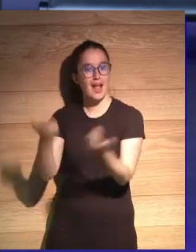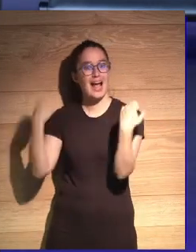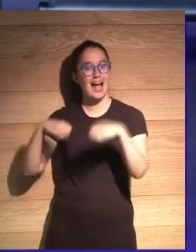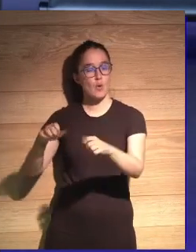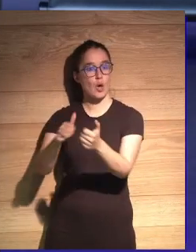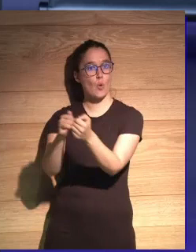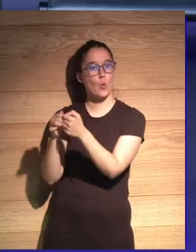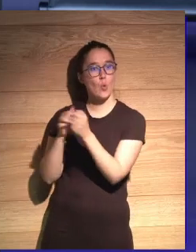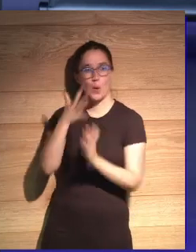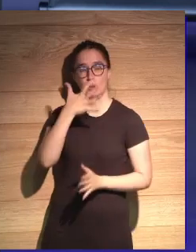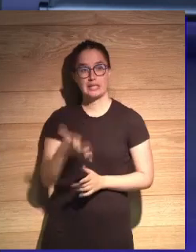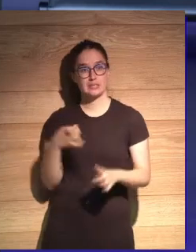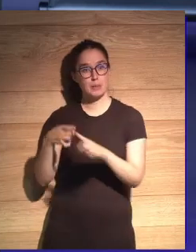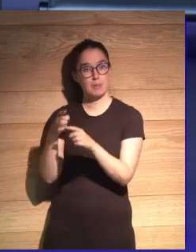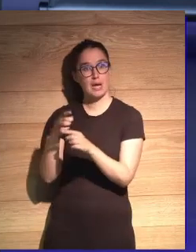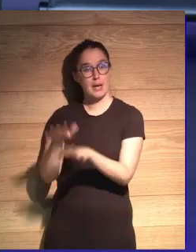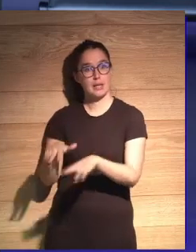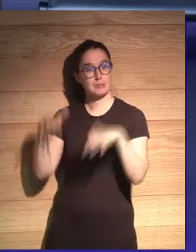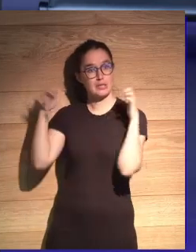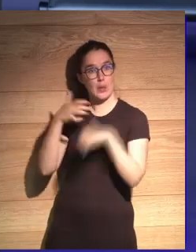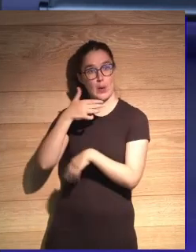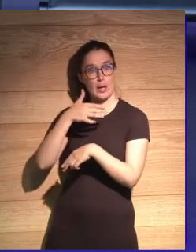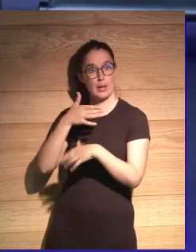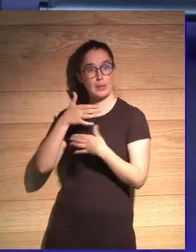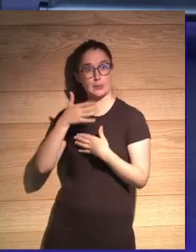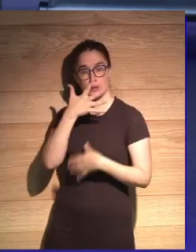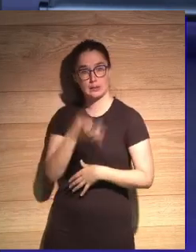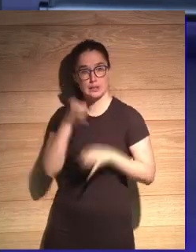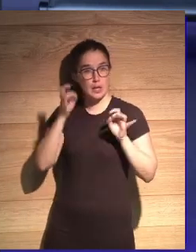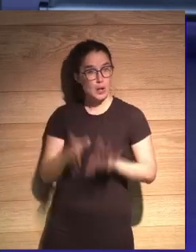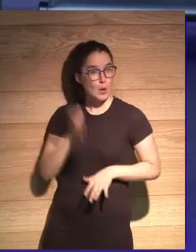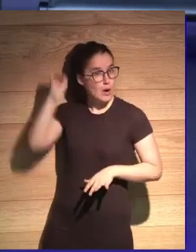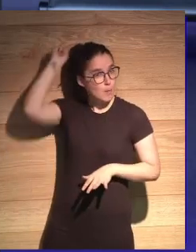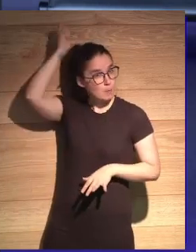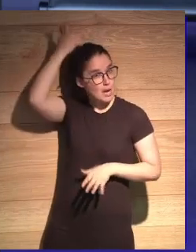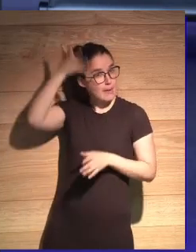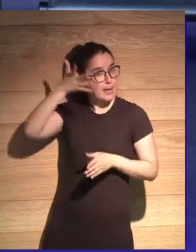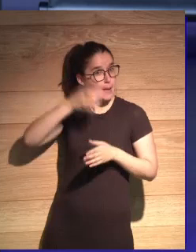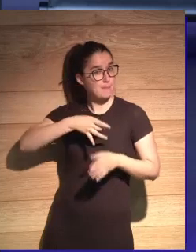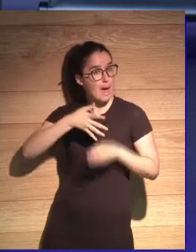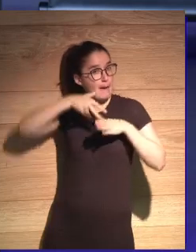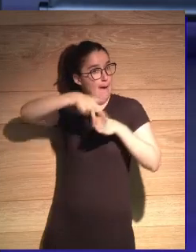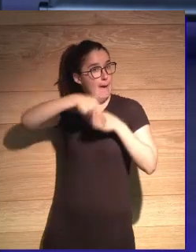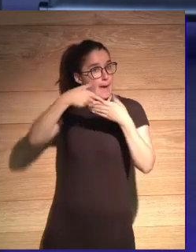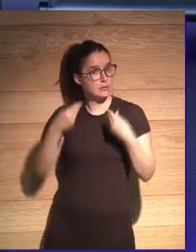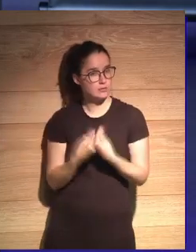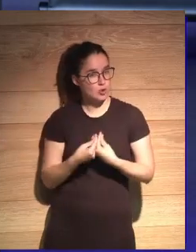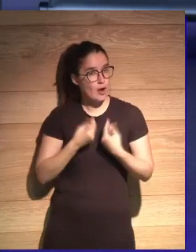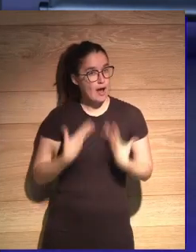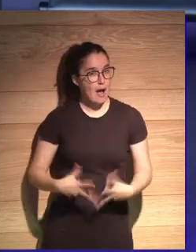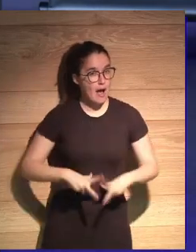game starts. Even though it might be a sad game for a sad audience, like